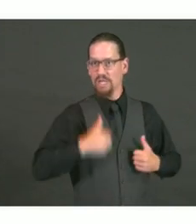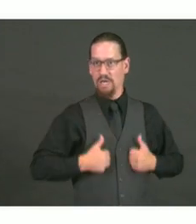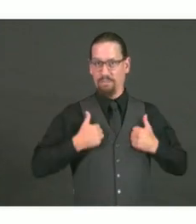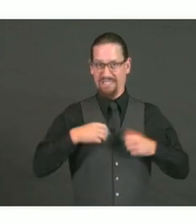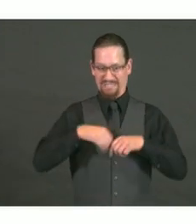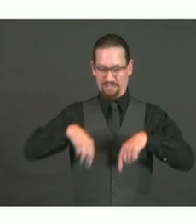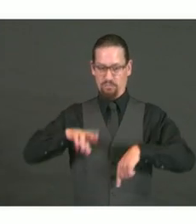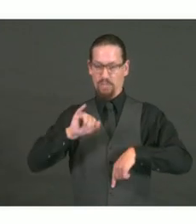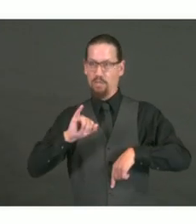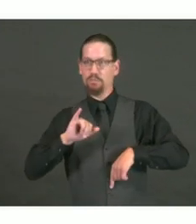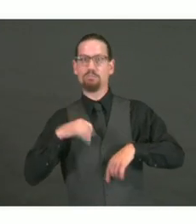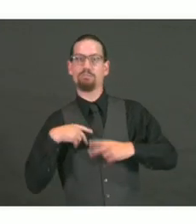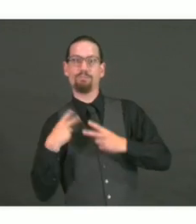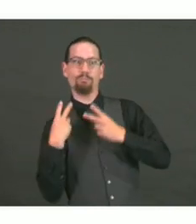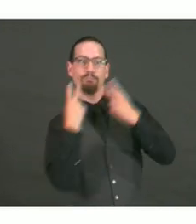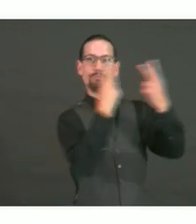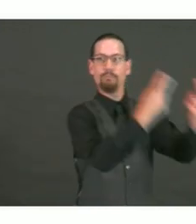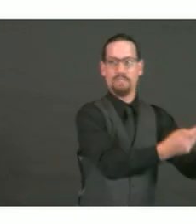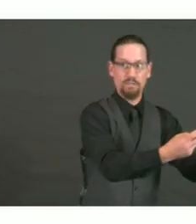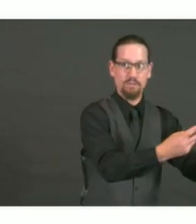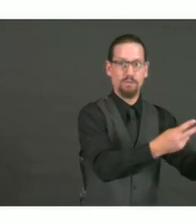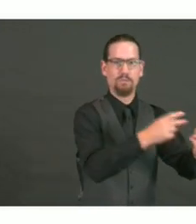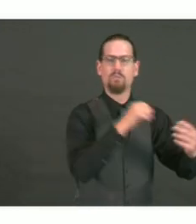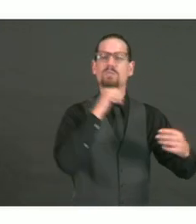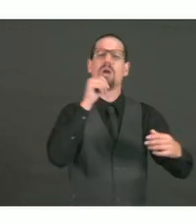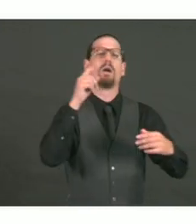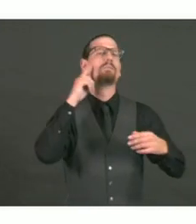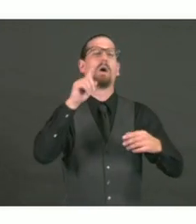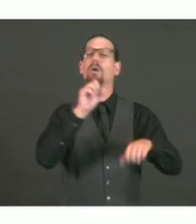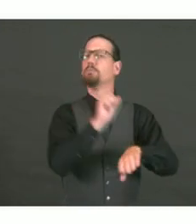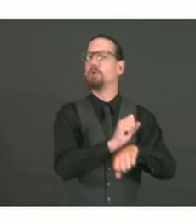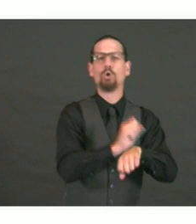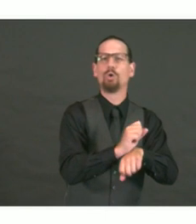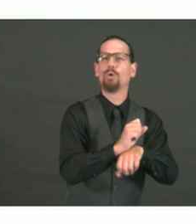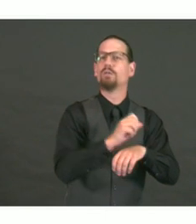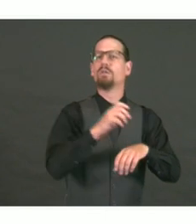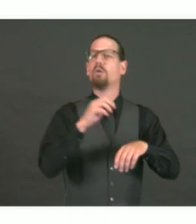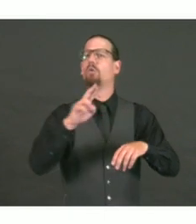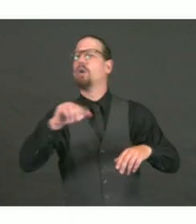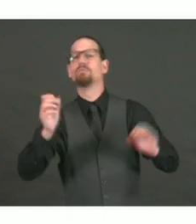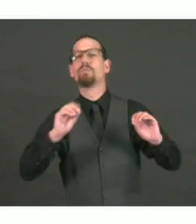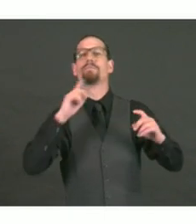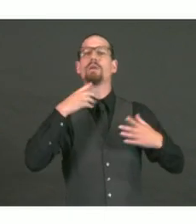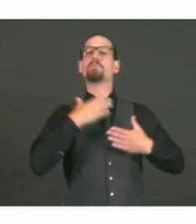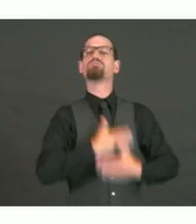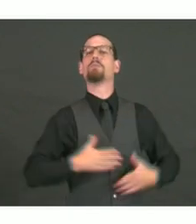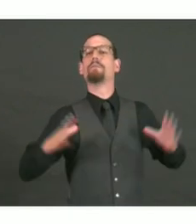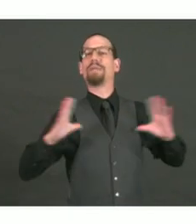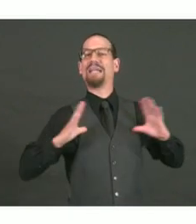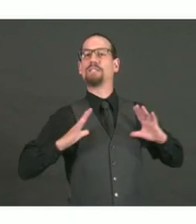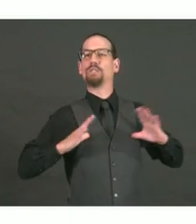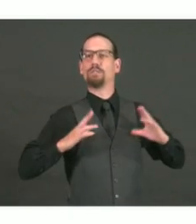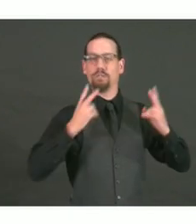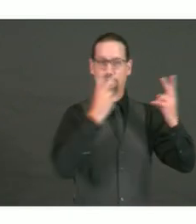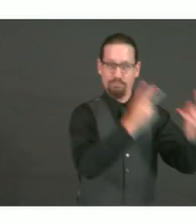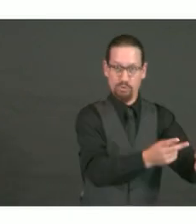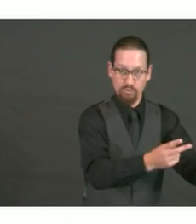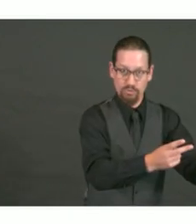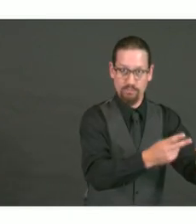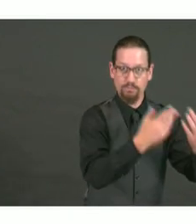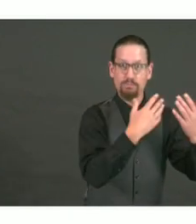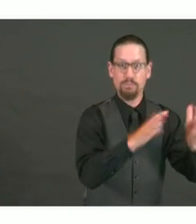non-work-related purposes. Now, we're also going to get a little bit stricter on enforcement. Beginning this